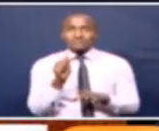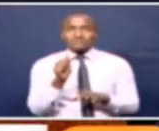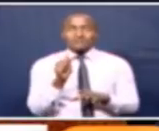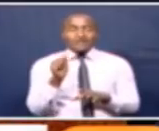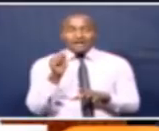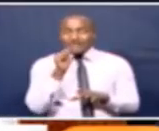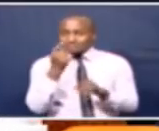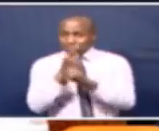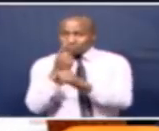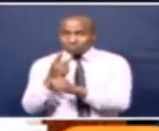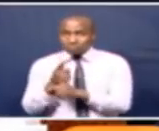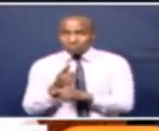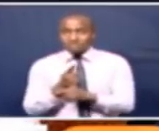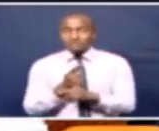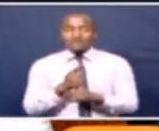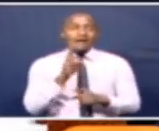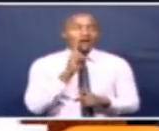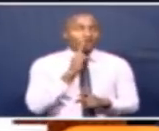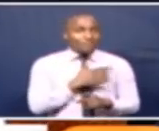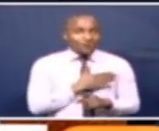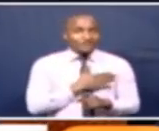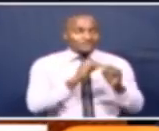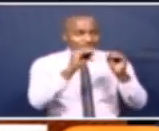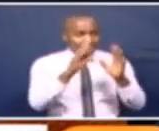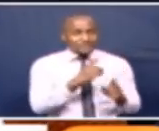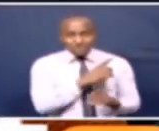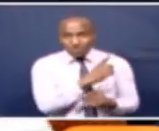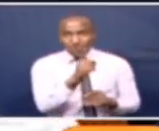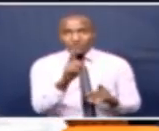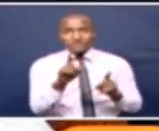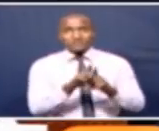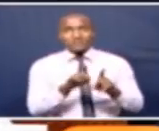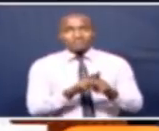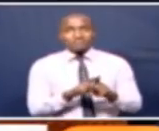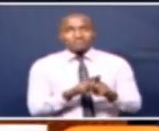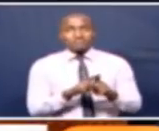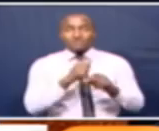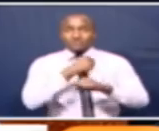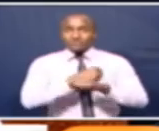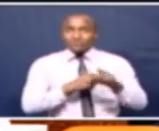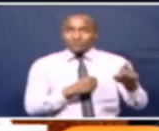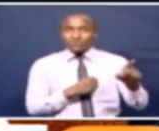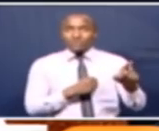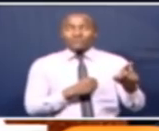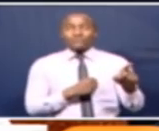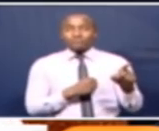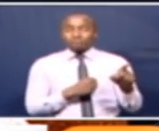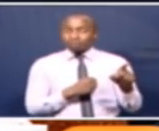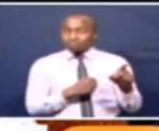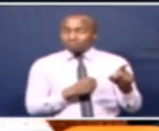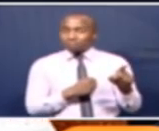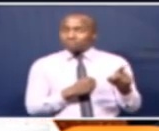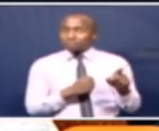Sylvia, Uncle Nick, the teachers also. The teachers in school have been loving.